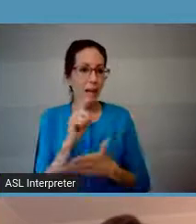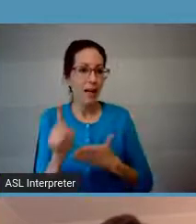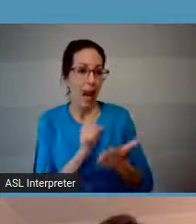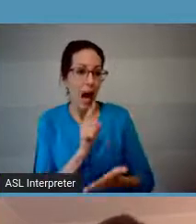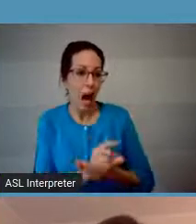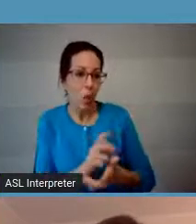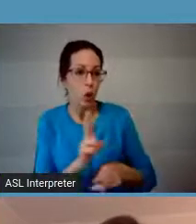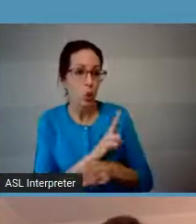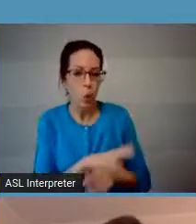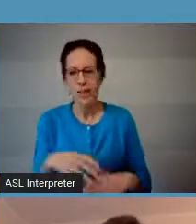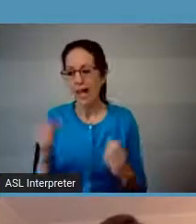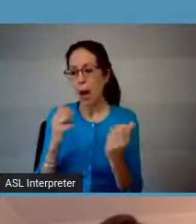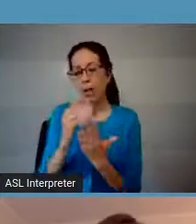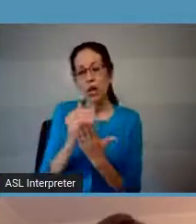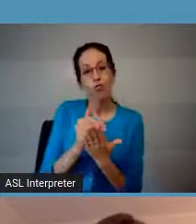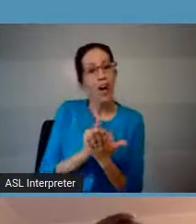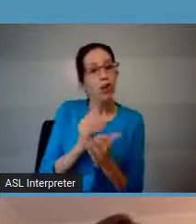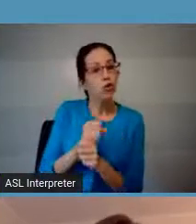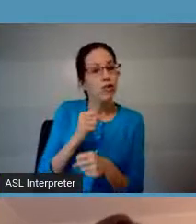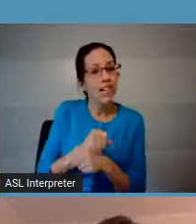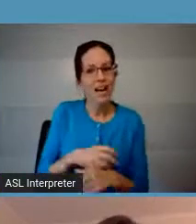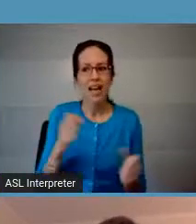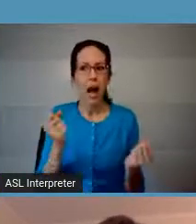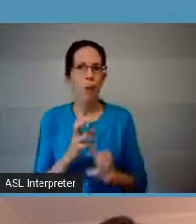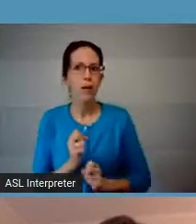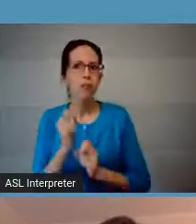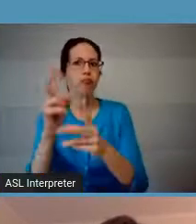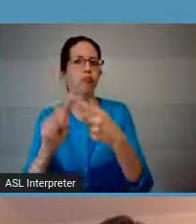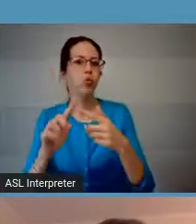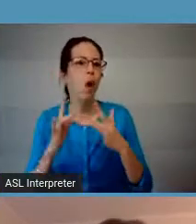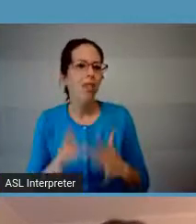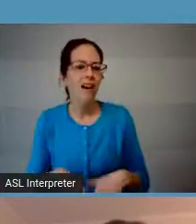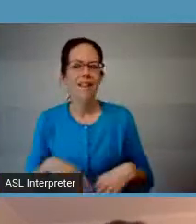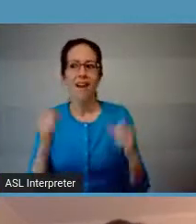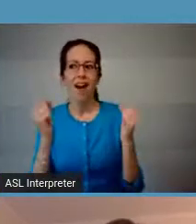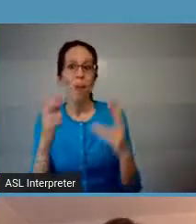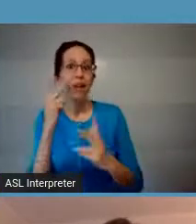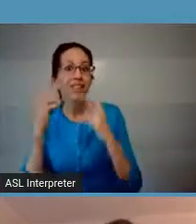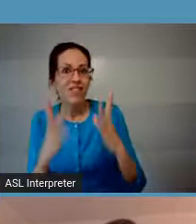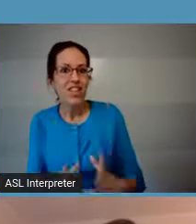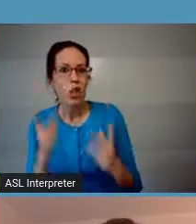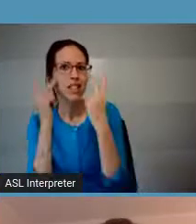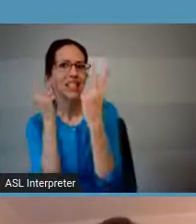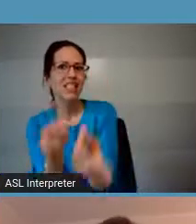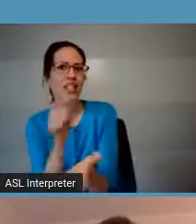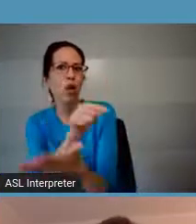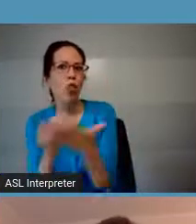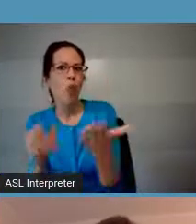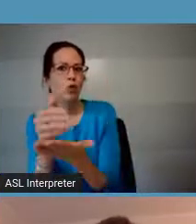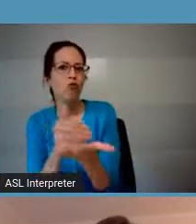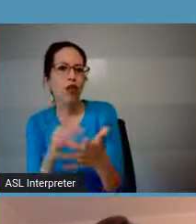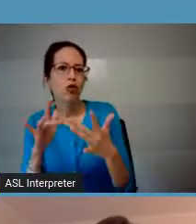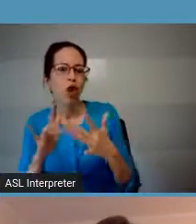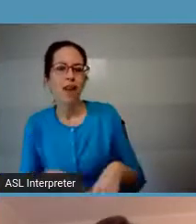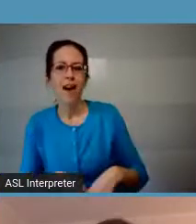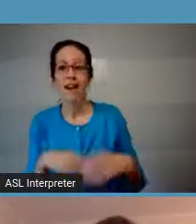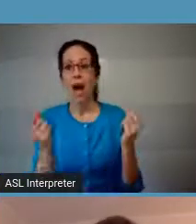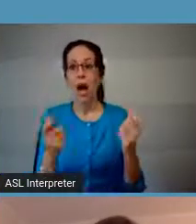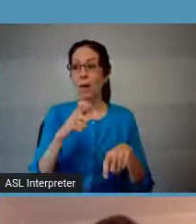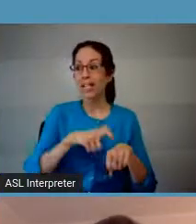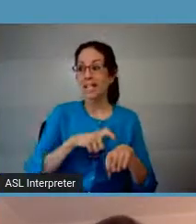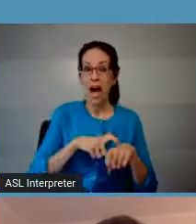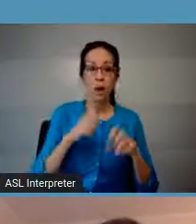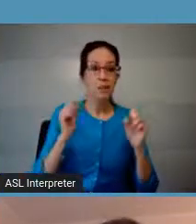created and how many records were pushed online and how many visitors you've had online to those records since you did that. How many times have your